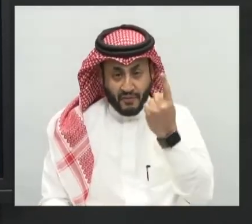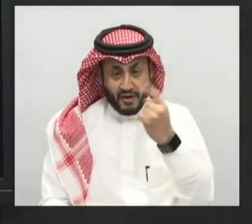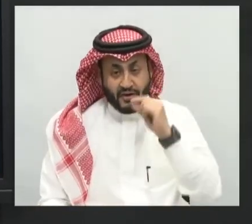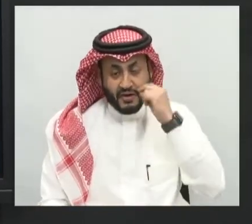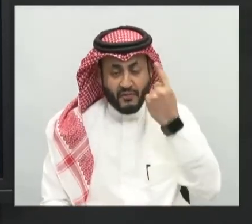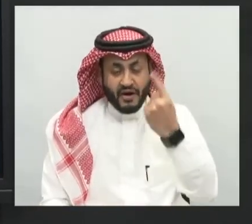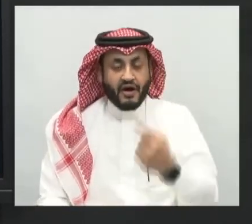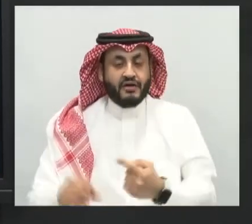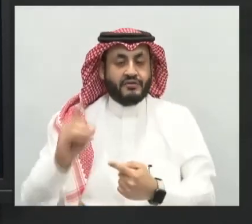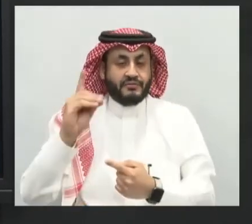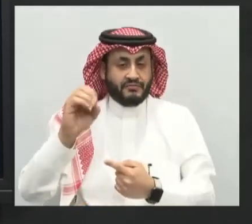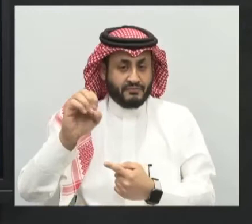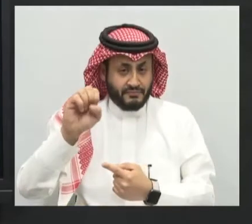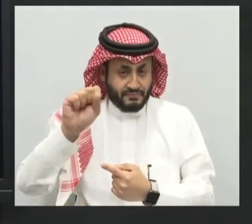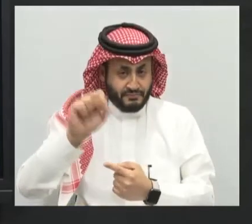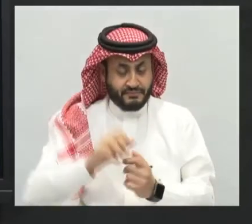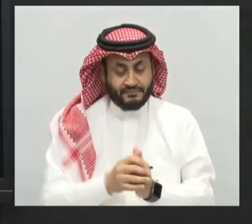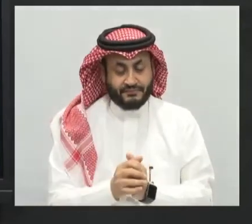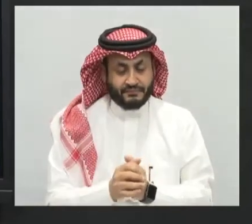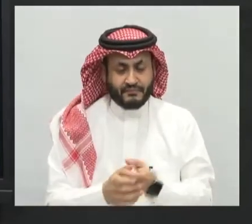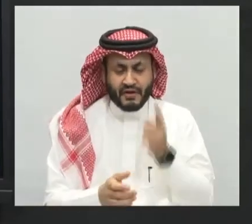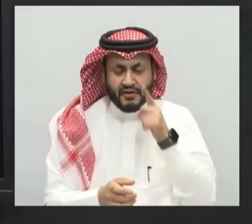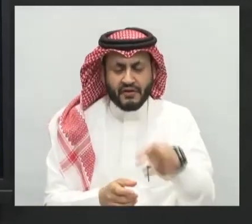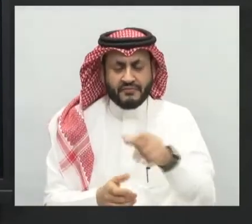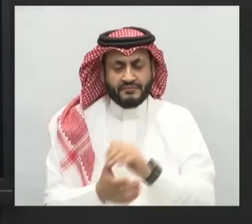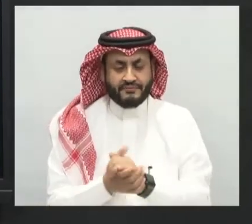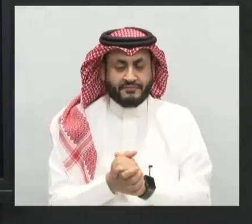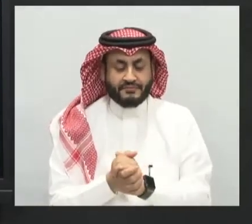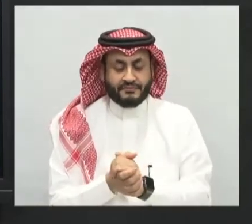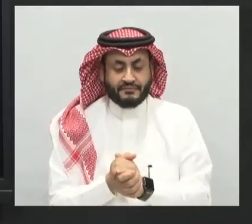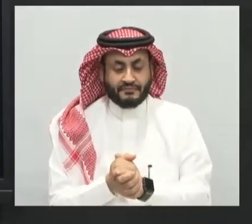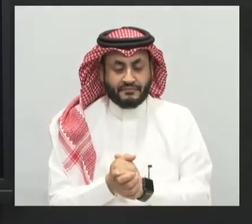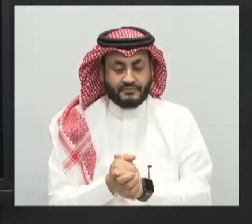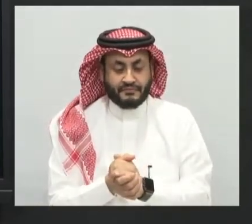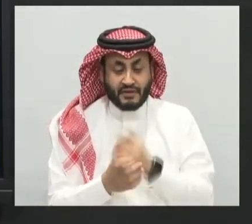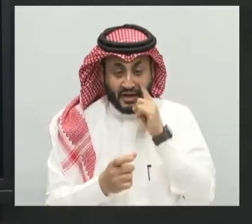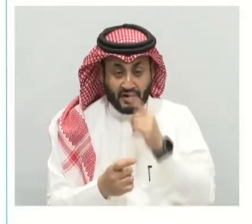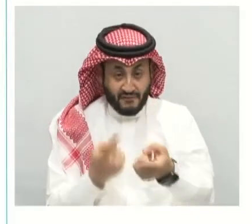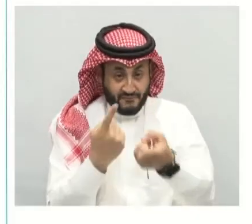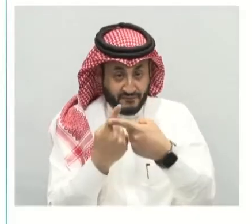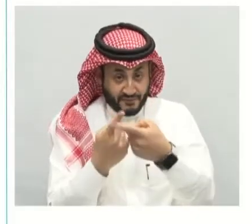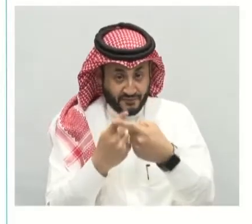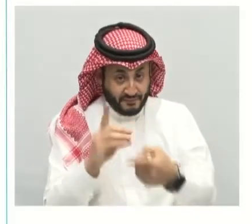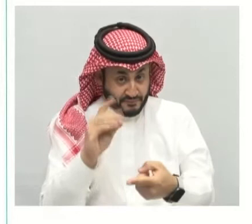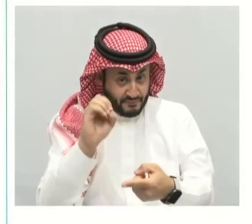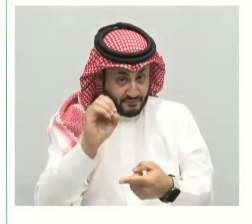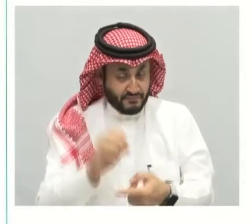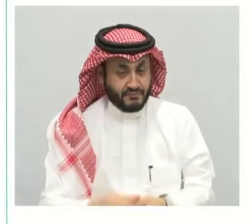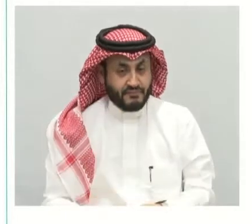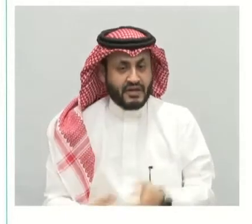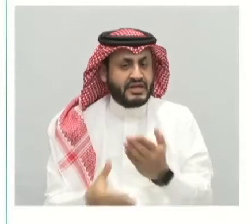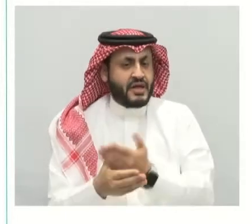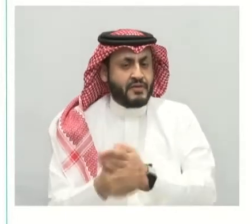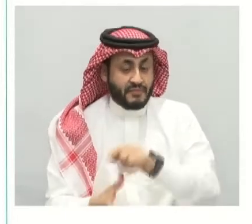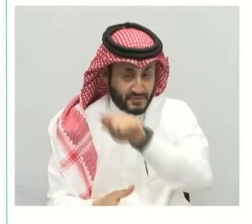And we use does with he and she. Let's see examples here. We have shown this example. Do you like to